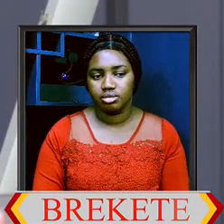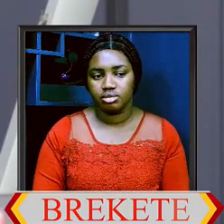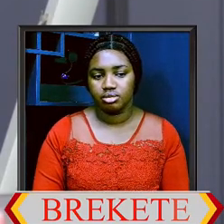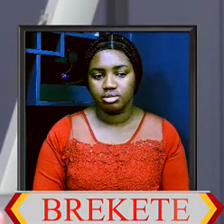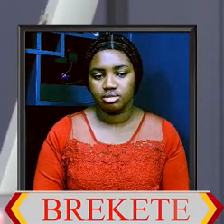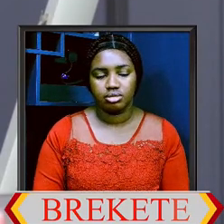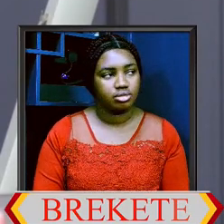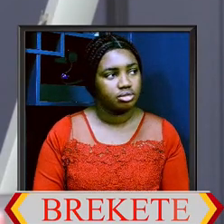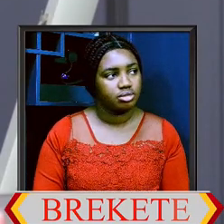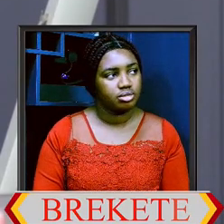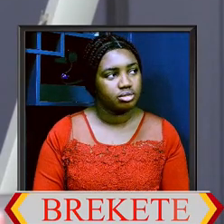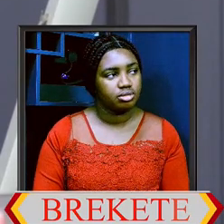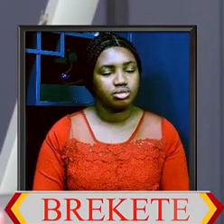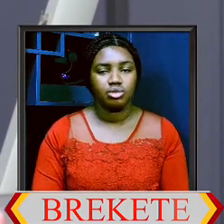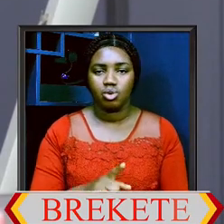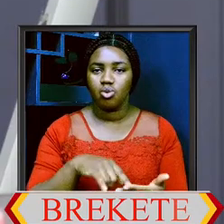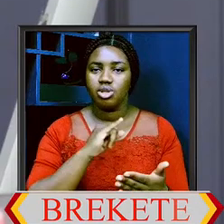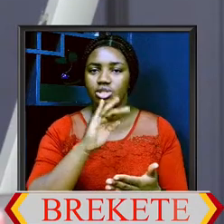all